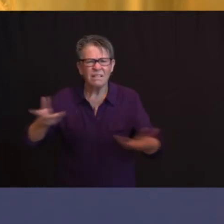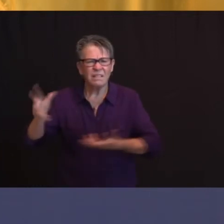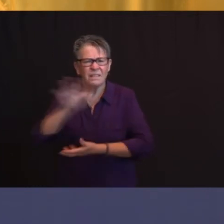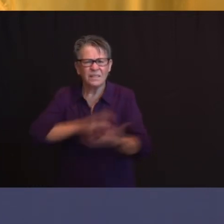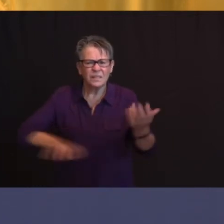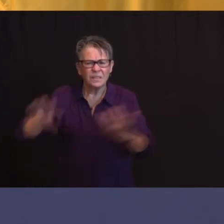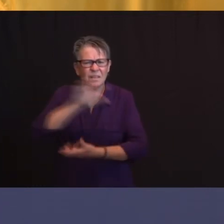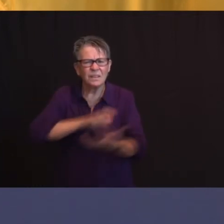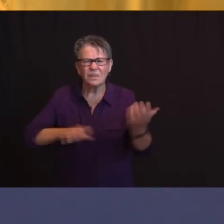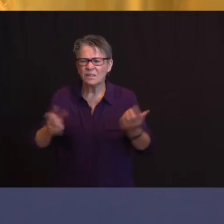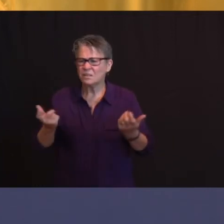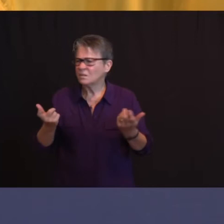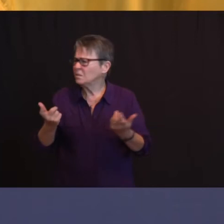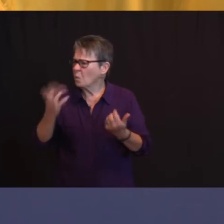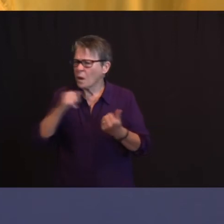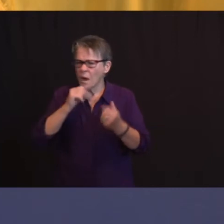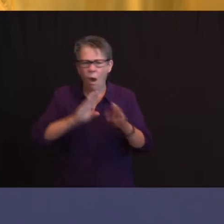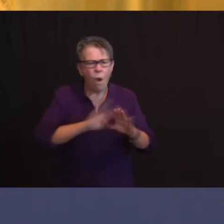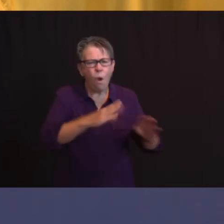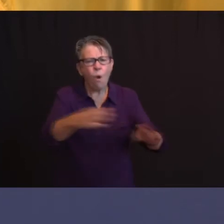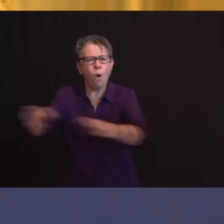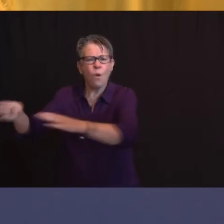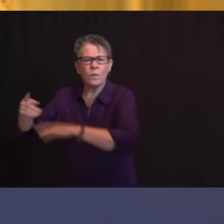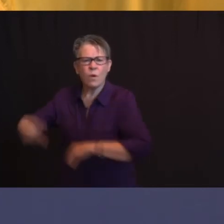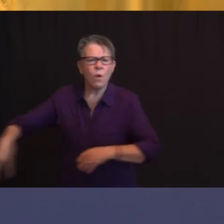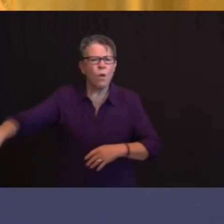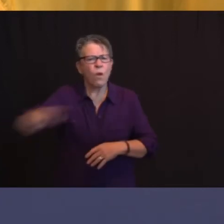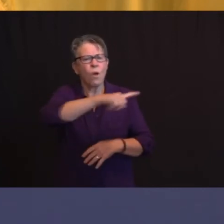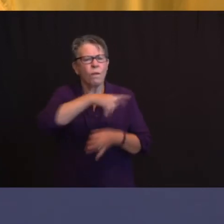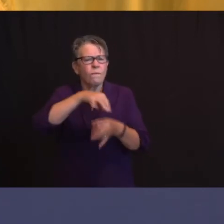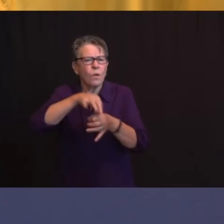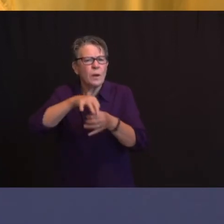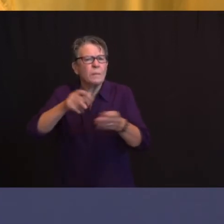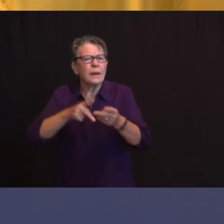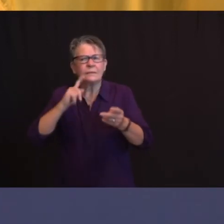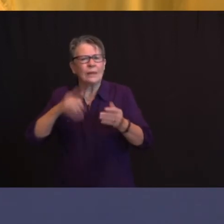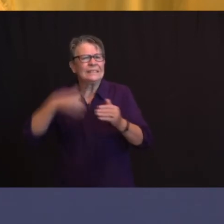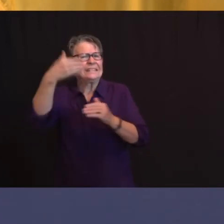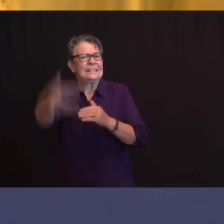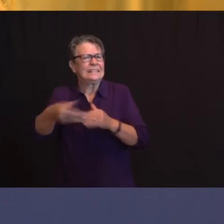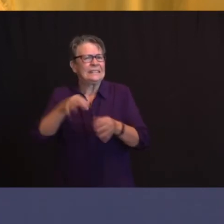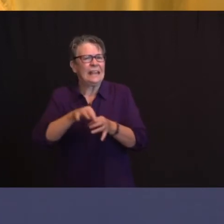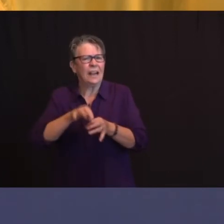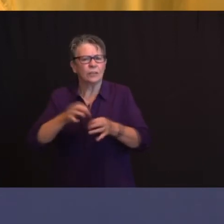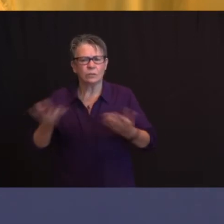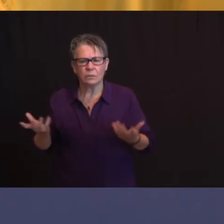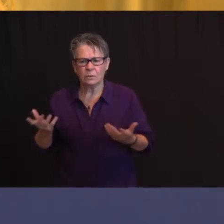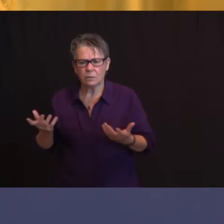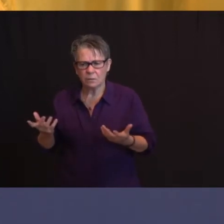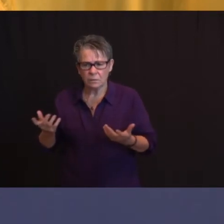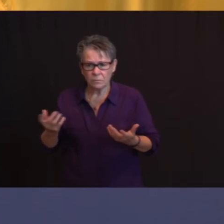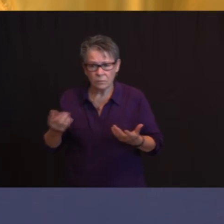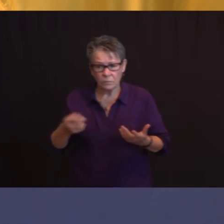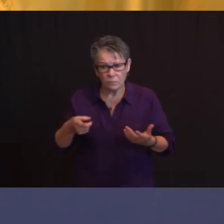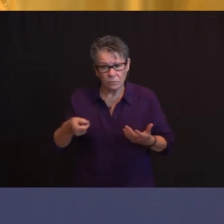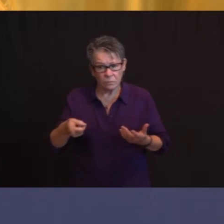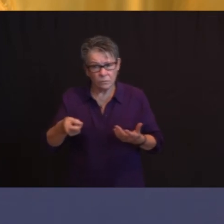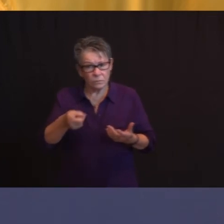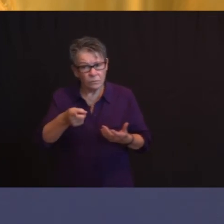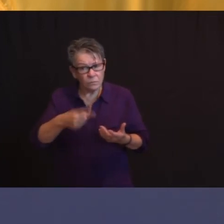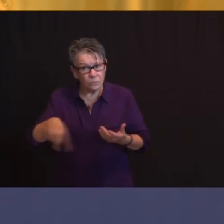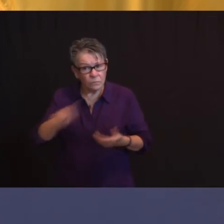more have been open in some counties? Are you confident all the counties will be able to finish counting and certify the results by the